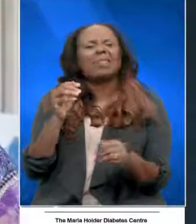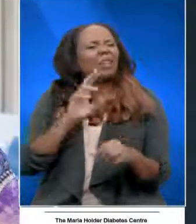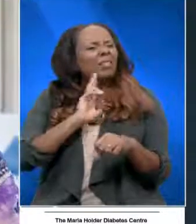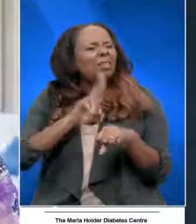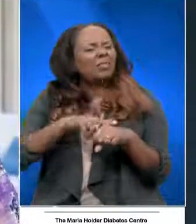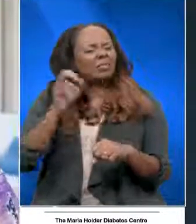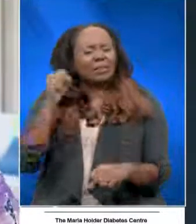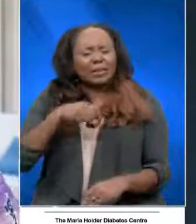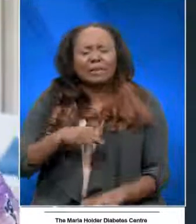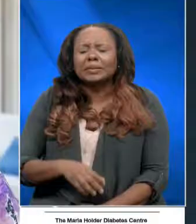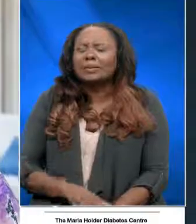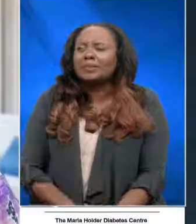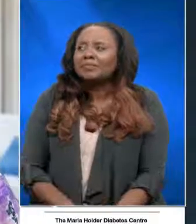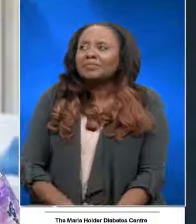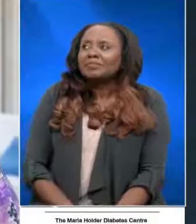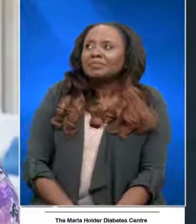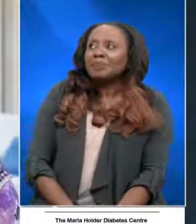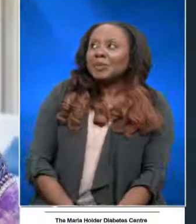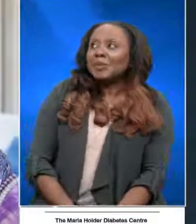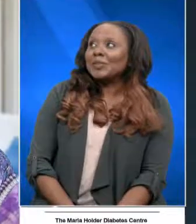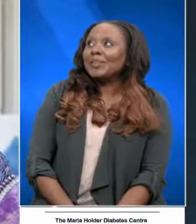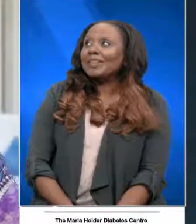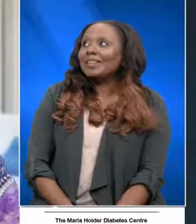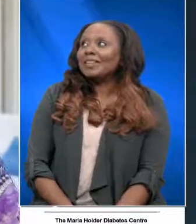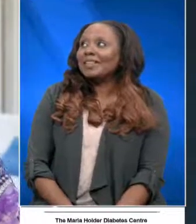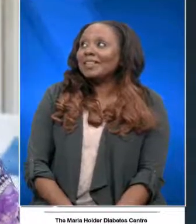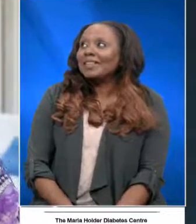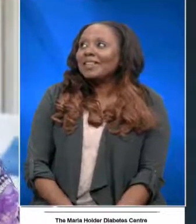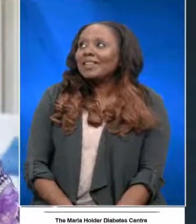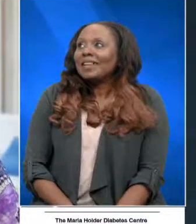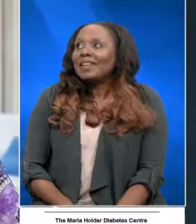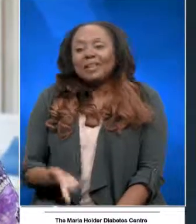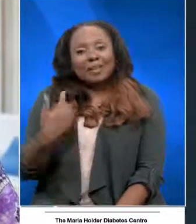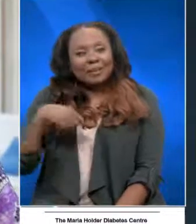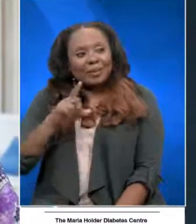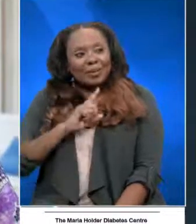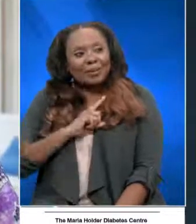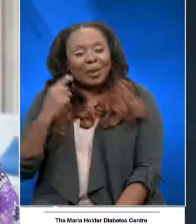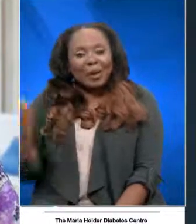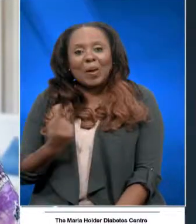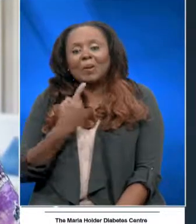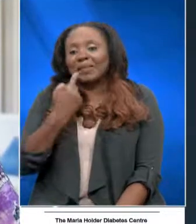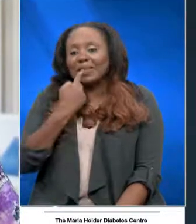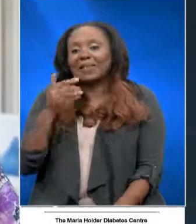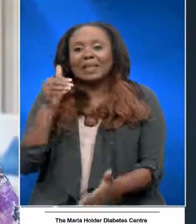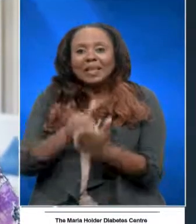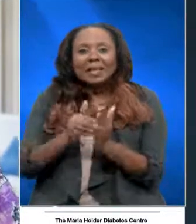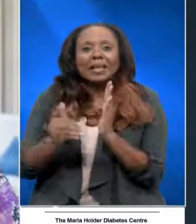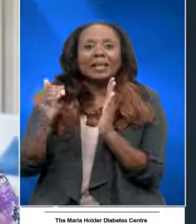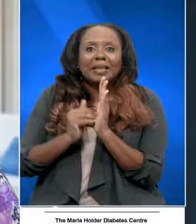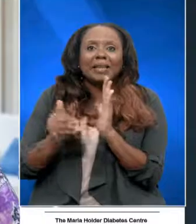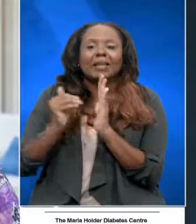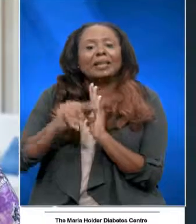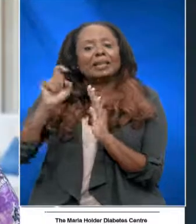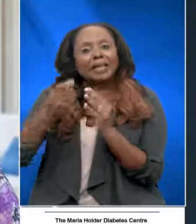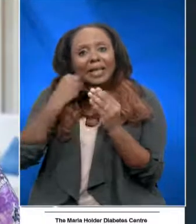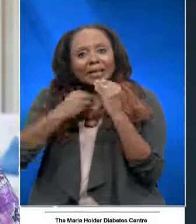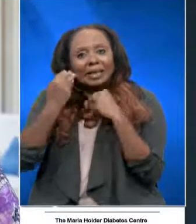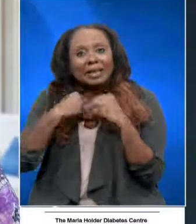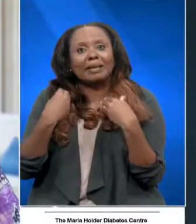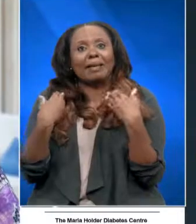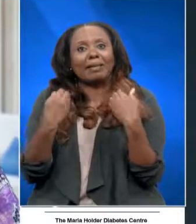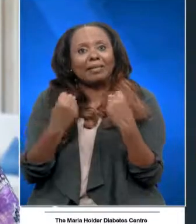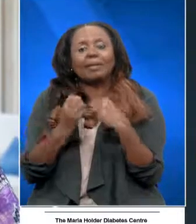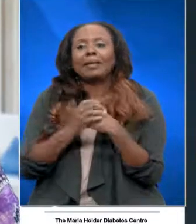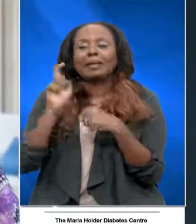against the backdrop of telling people time and time again that there's a necessity to eat healthy, to be